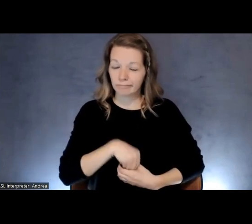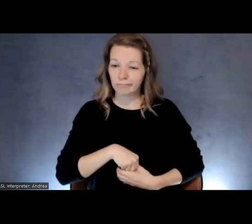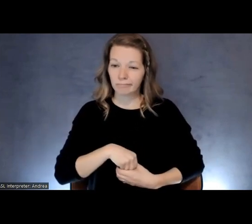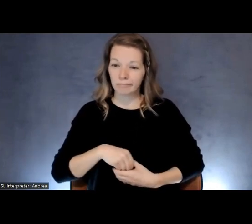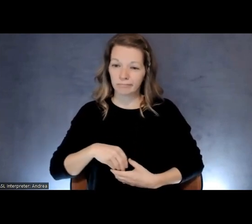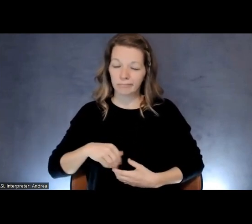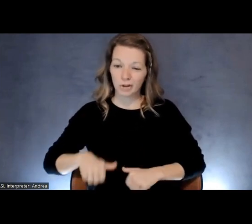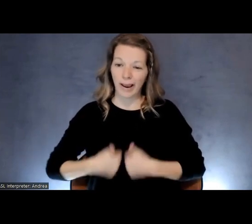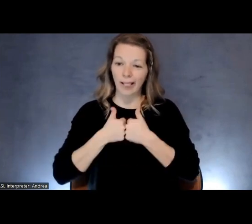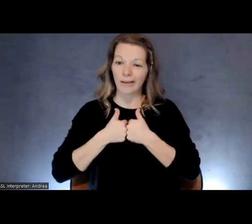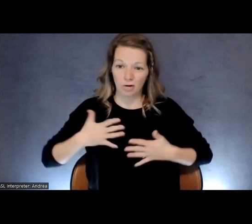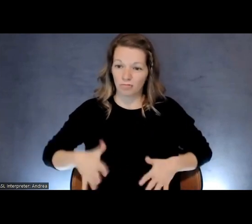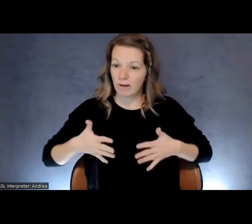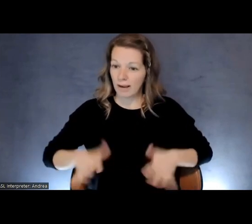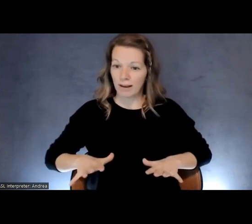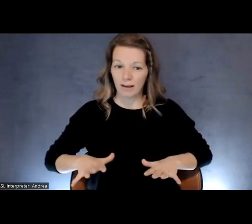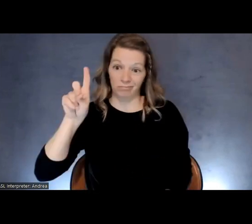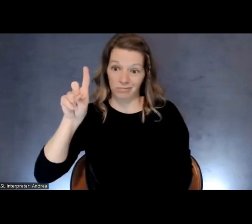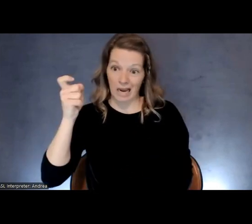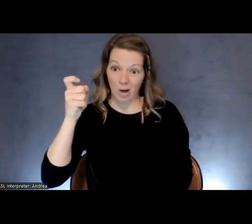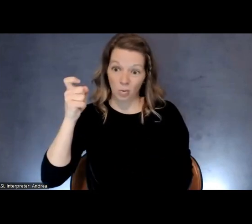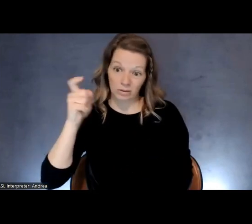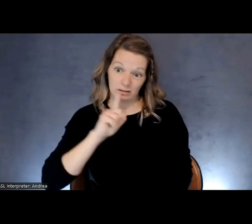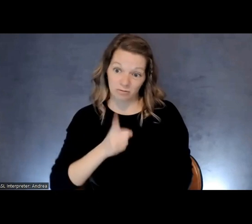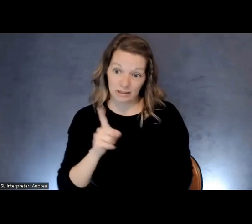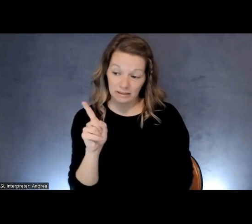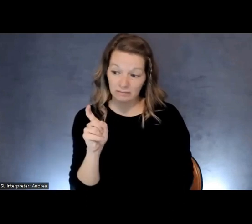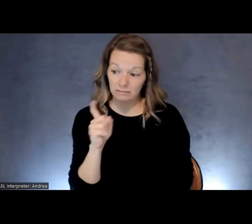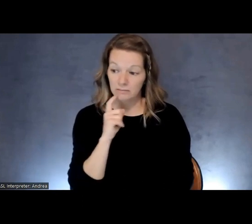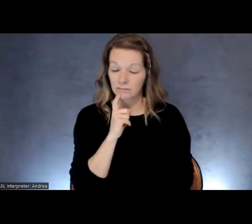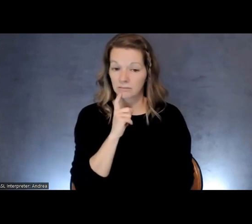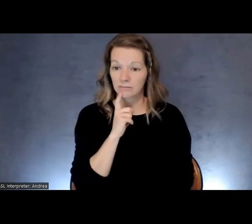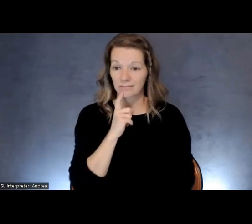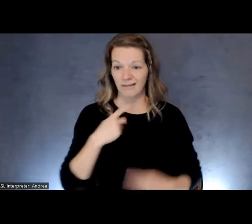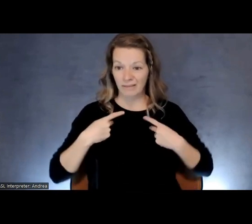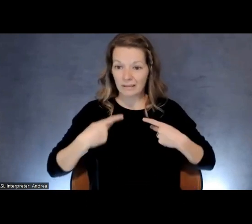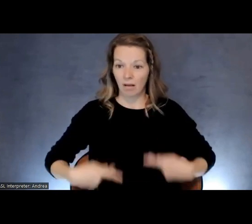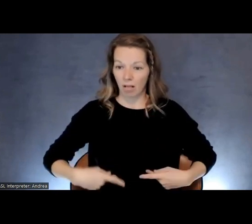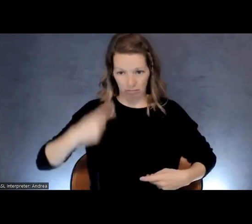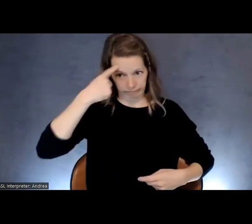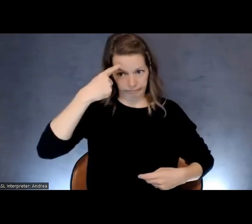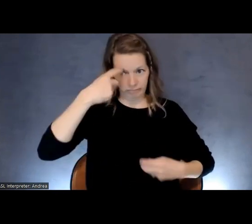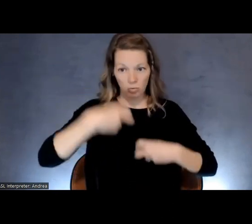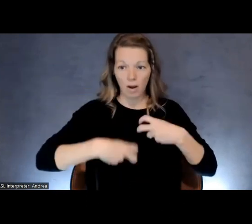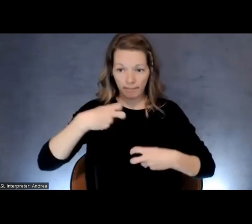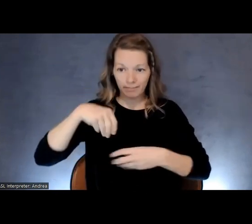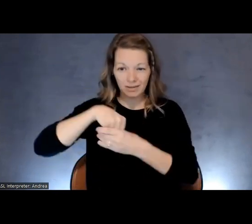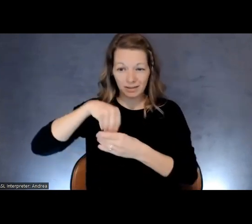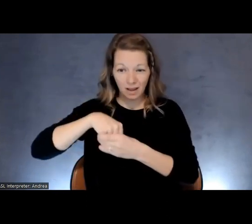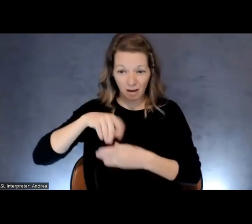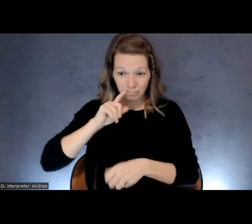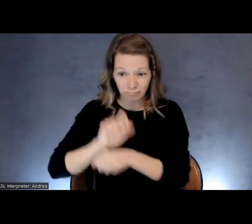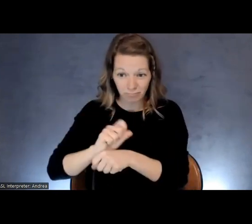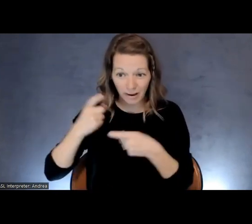disruption or challenge, or really a diagnosis, a physiological problem that's going on inside of them? And